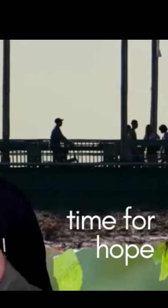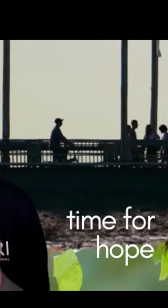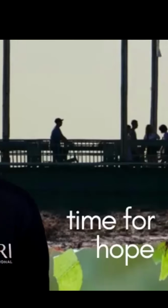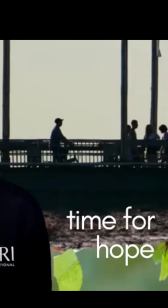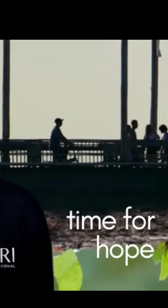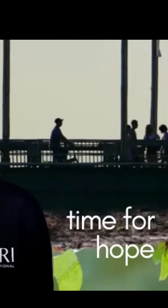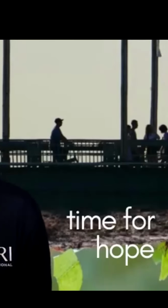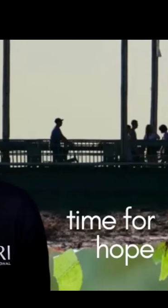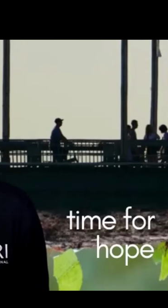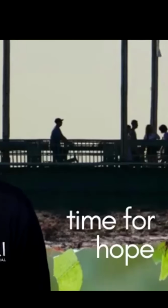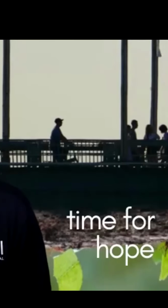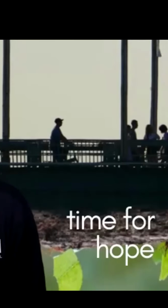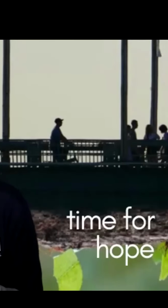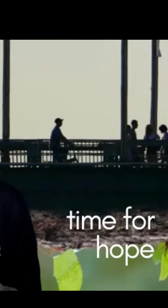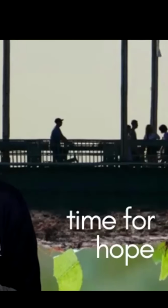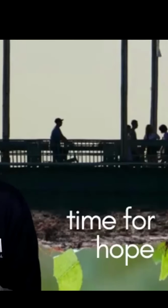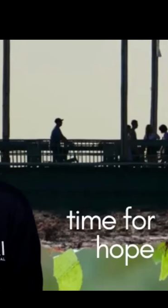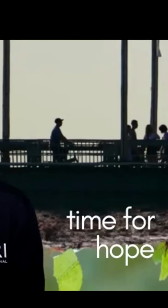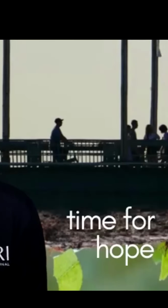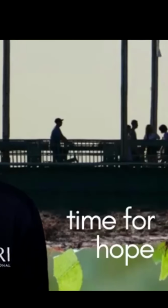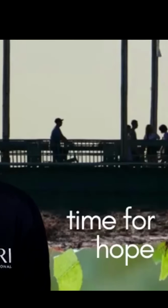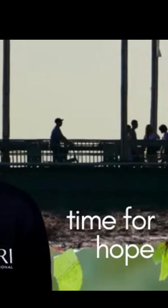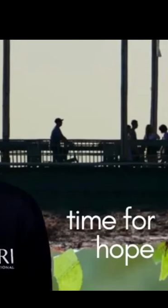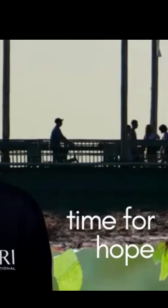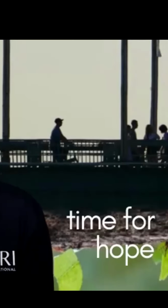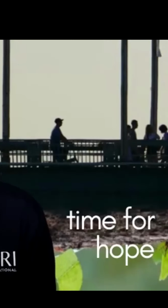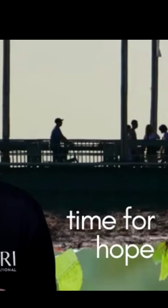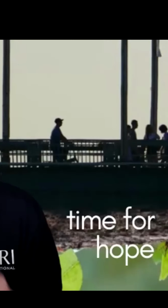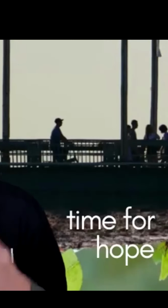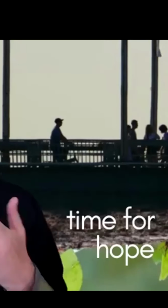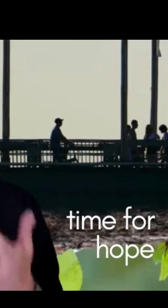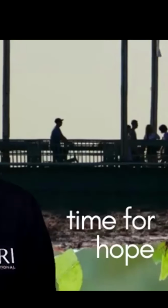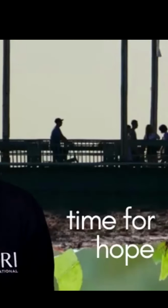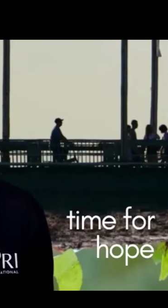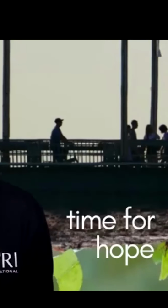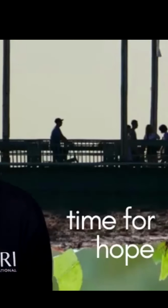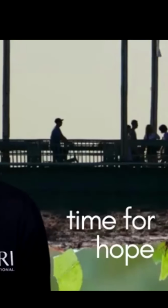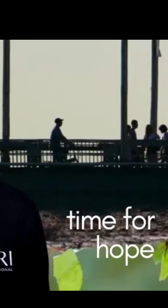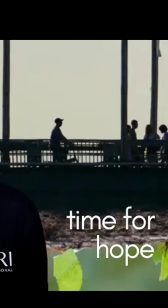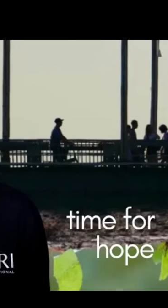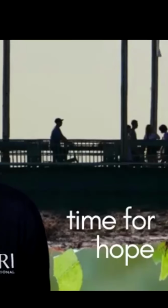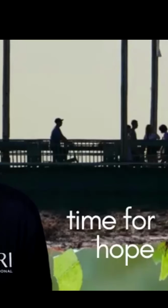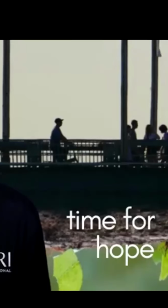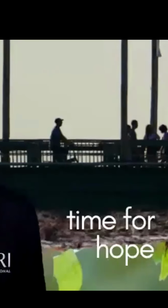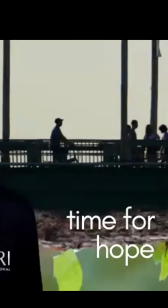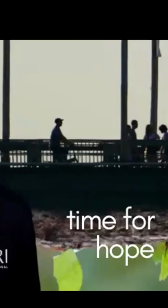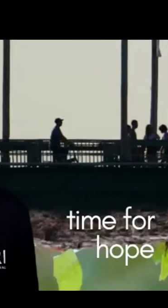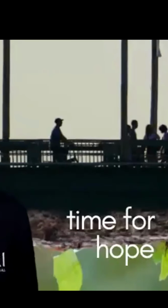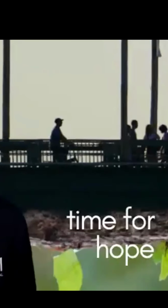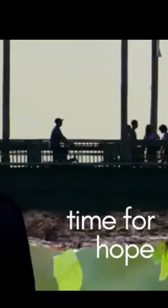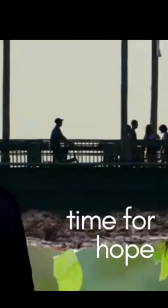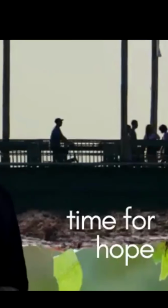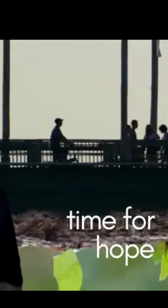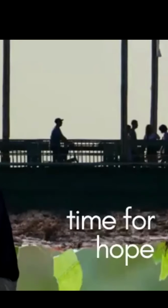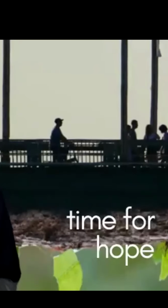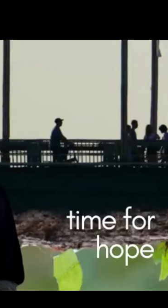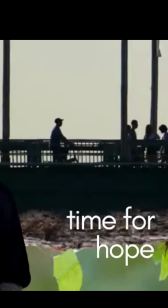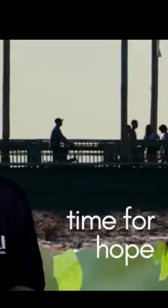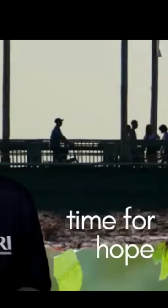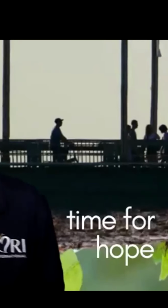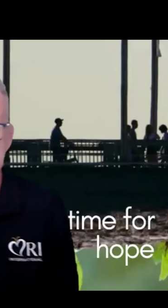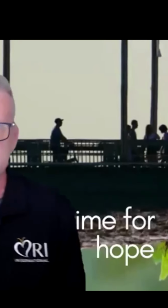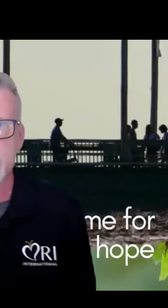conversation is going to be much more open. It is going to be much more authentic to them and for them. And I think that's where the power